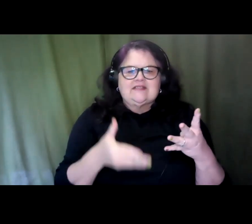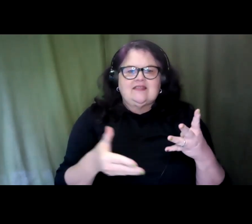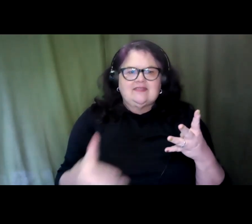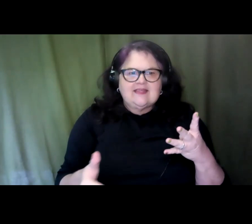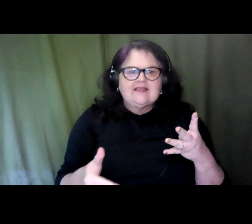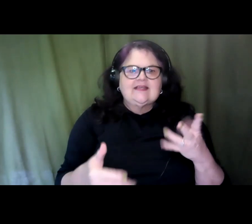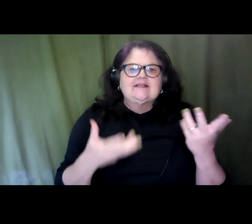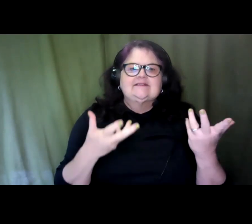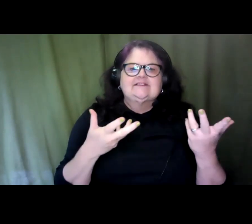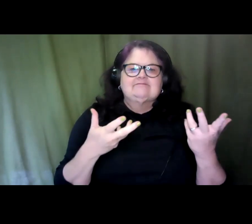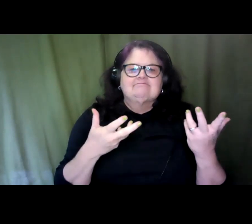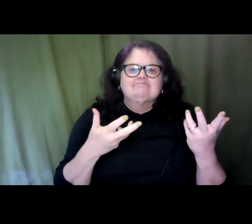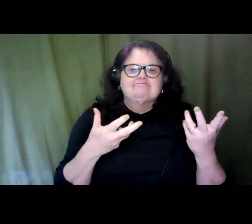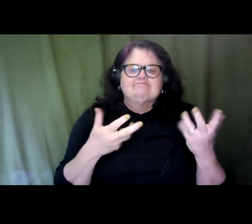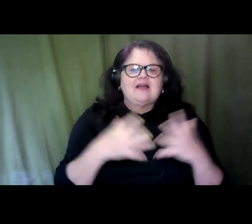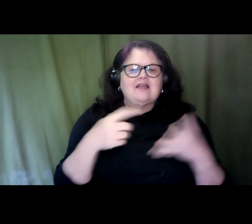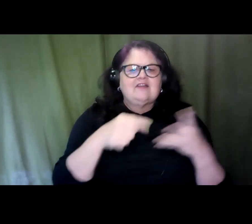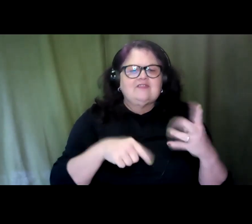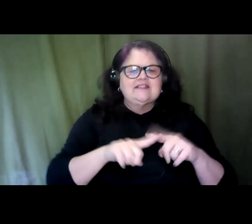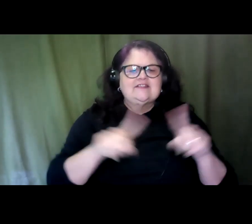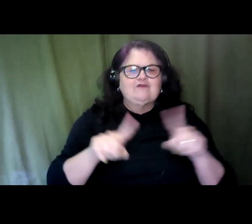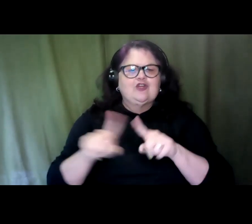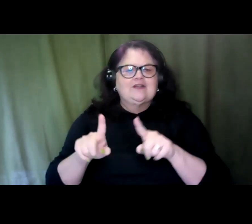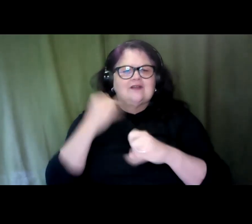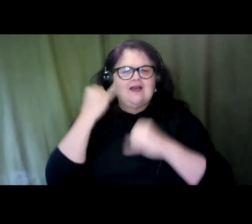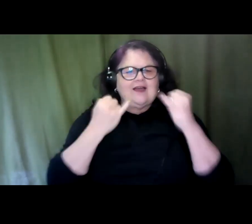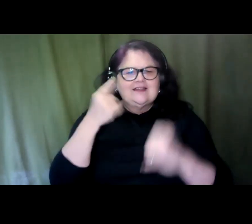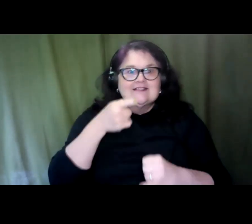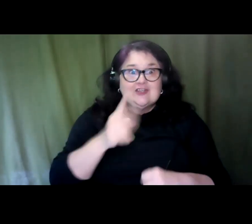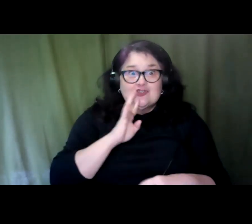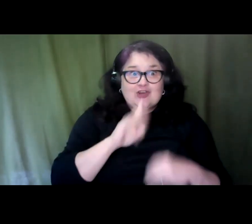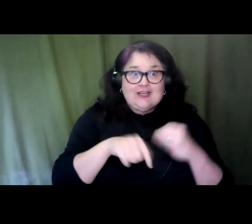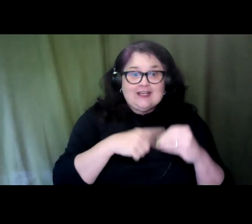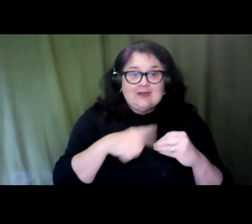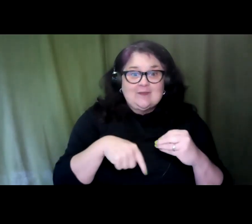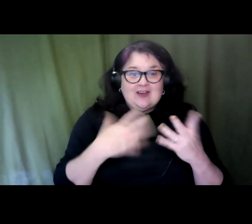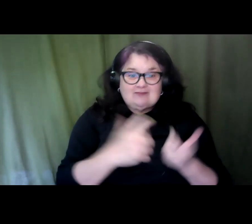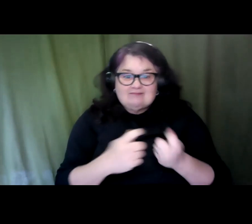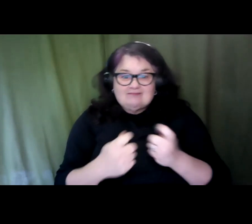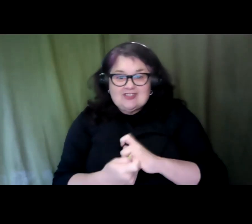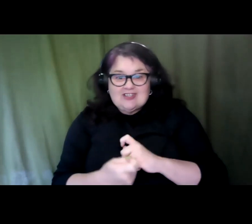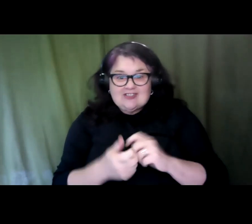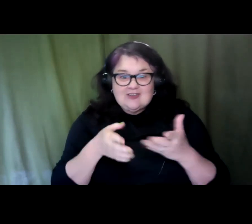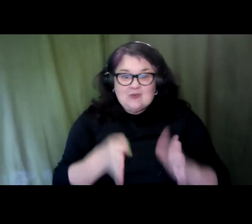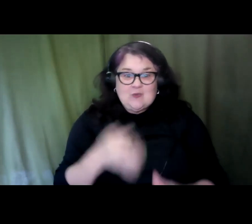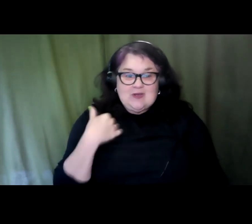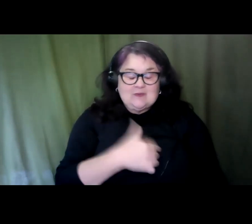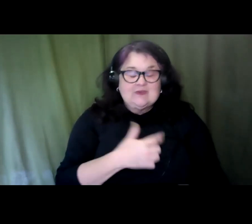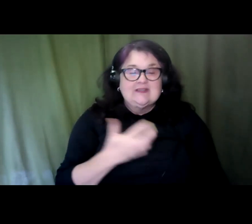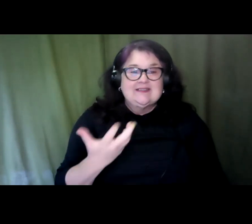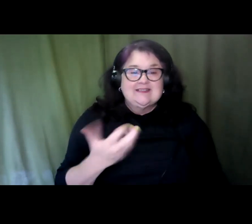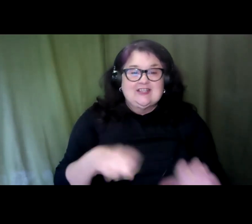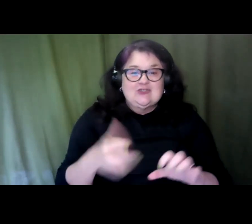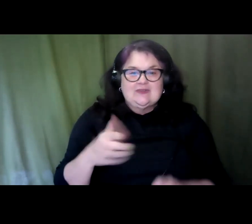lot of these different ideas that you're talking about in terms of changing how we do things. We're